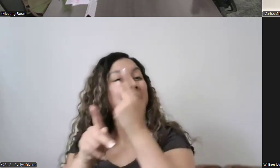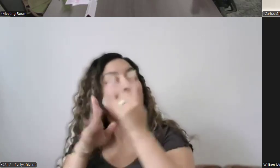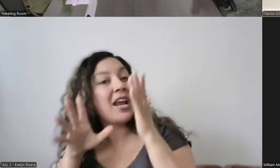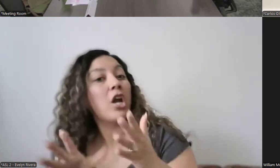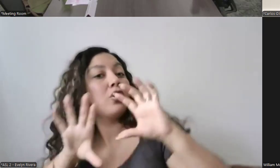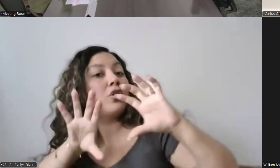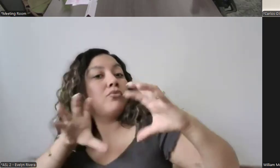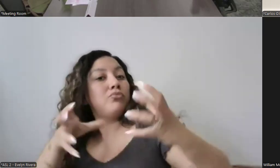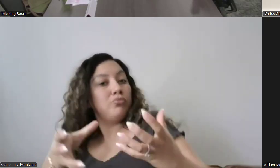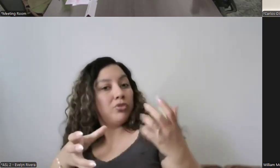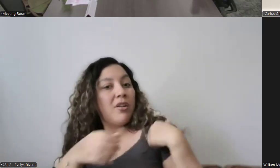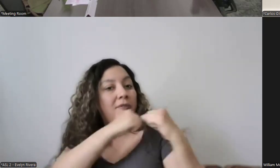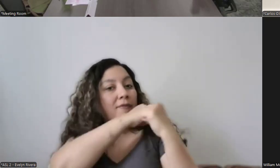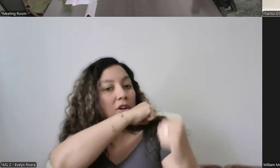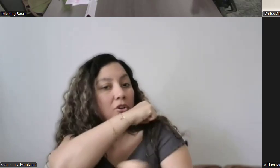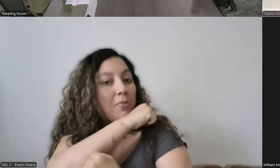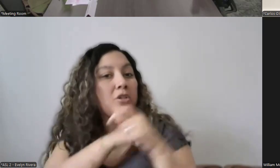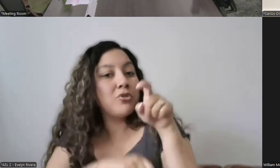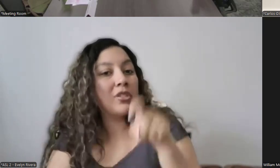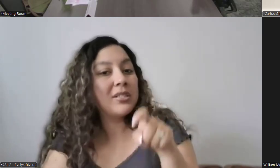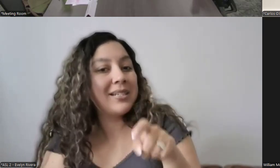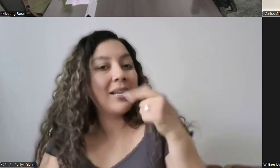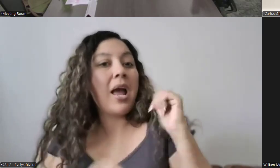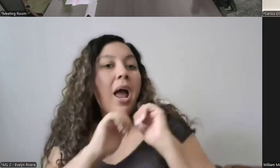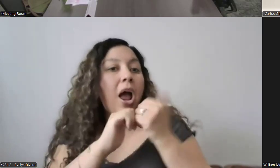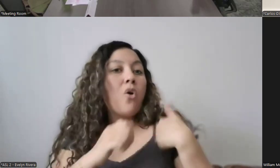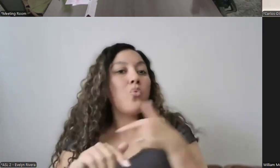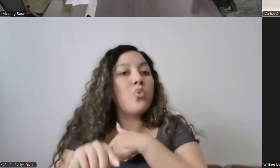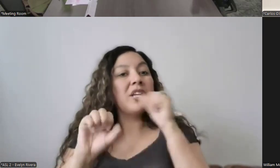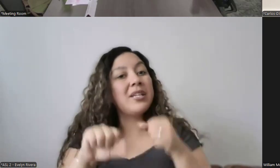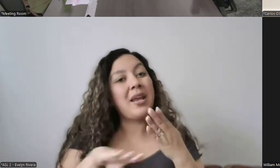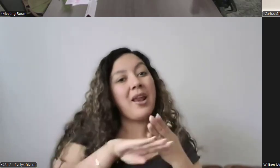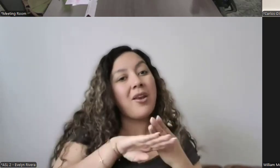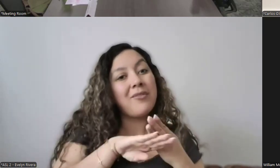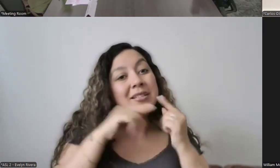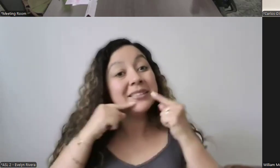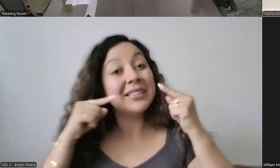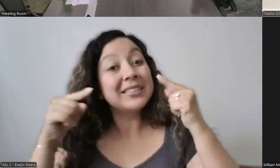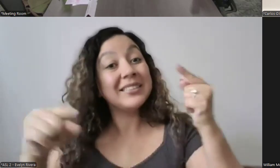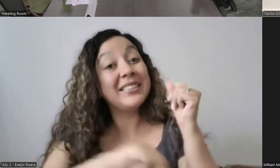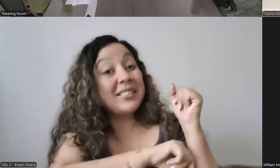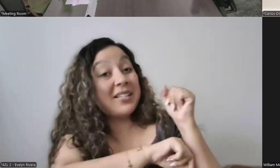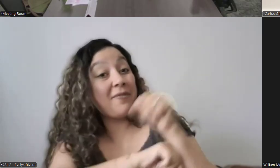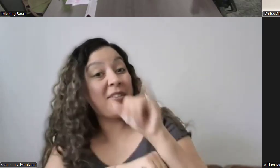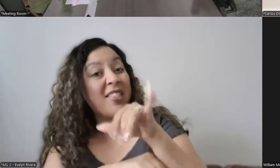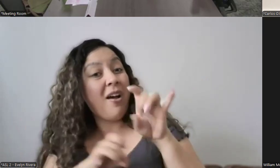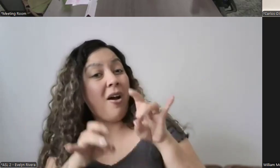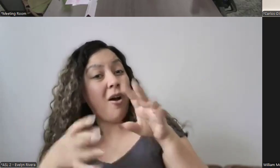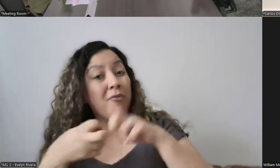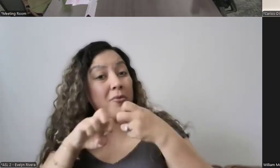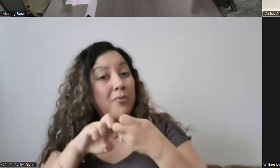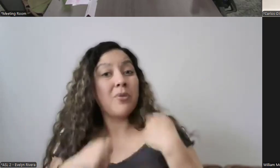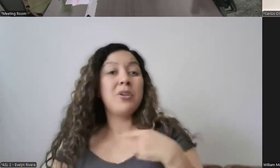research we need to really understand how to get over what is a terrible, terrible problem. And Carlos has been there